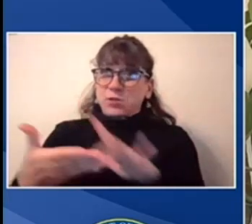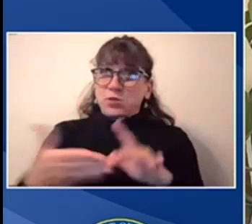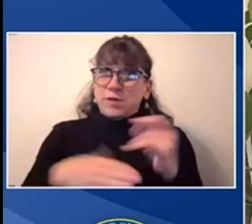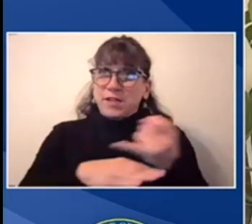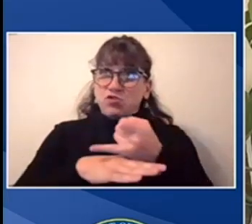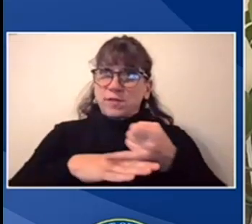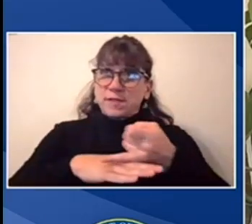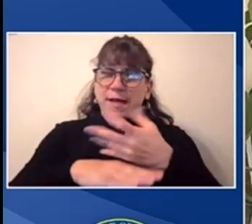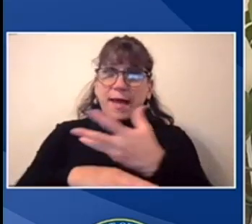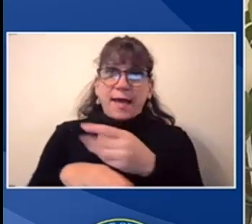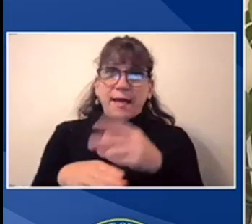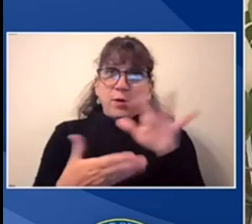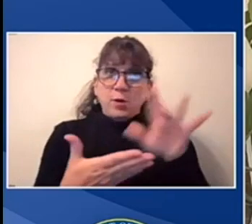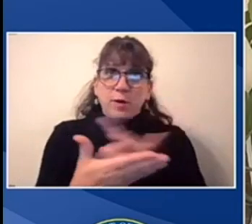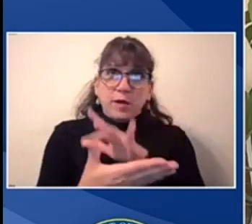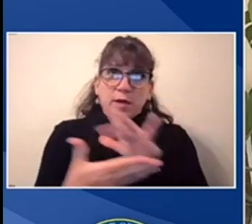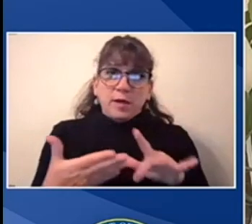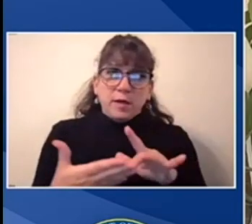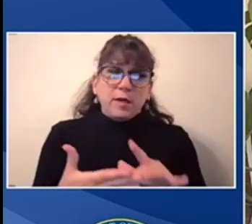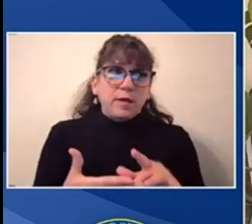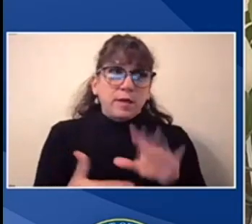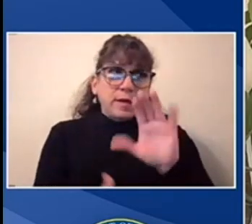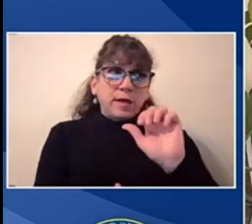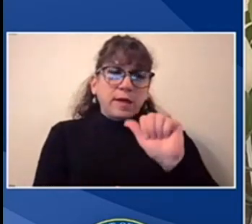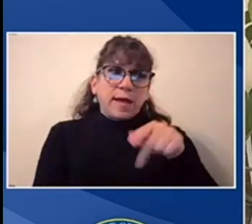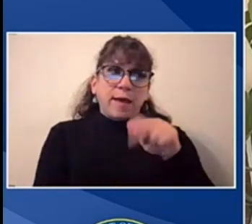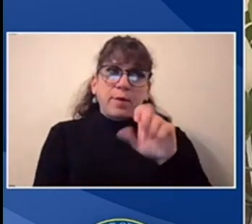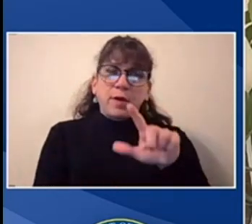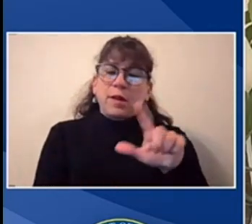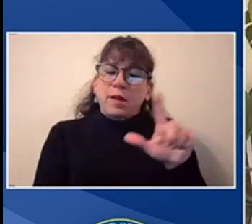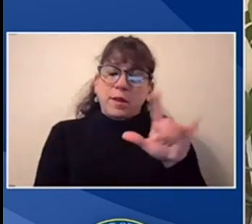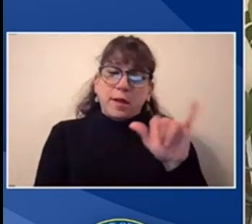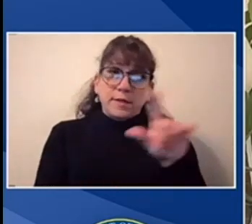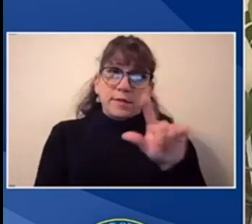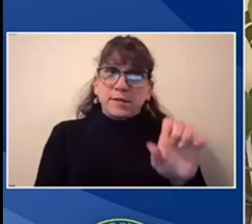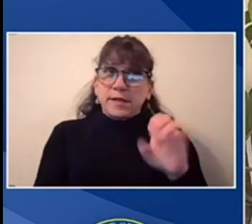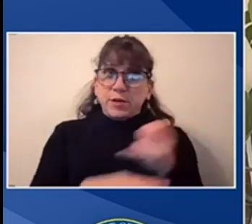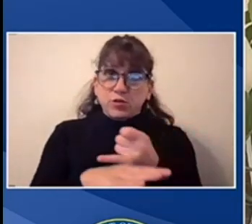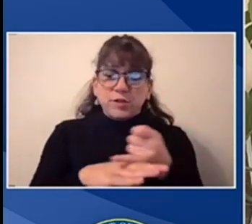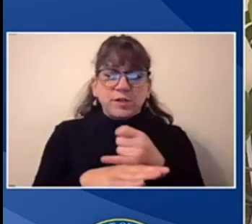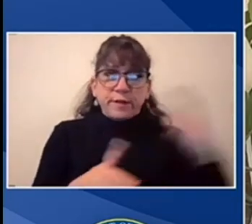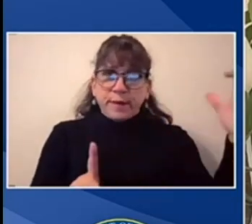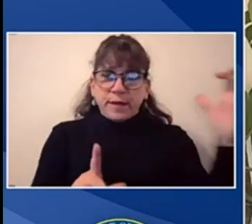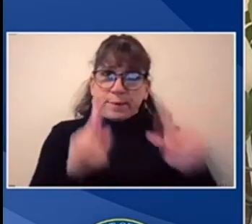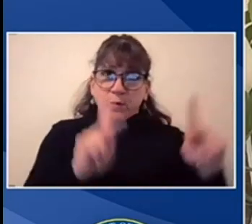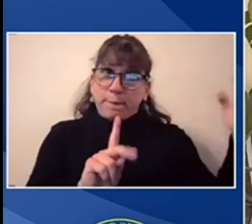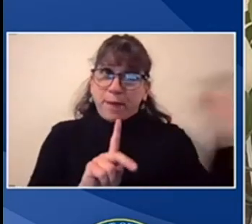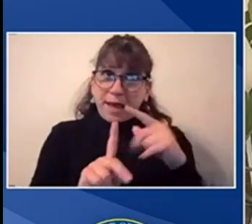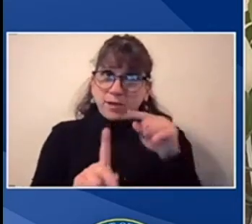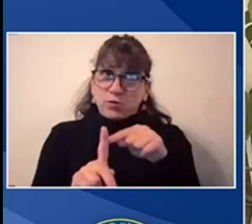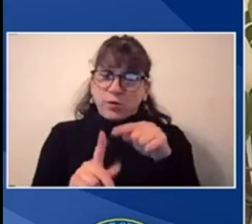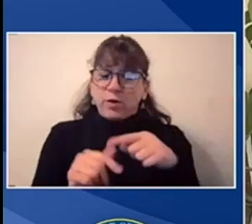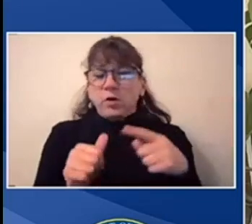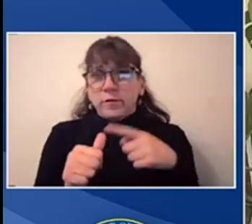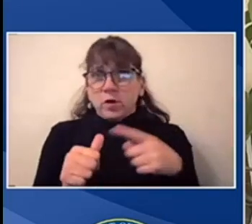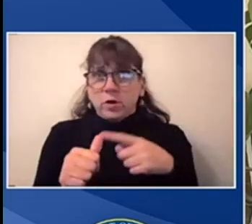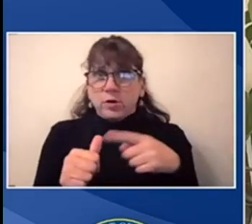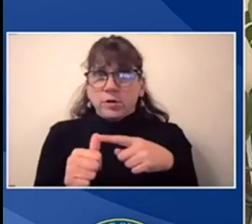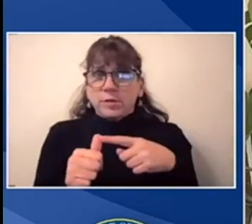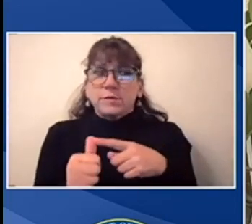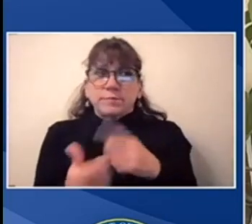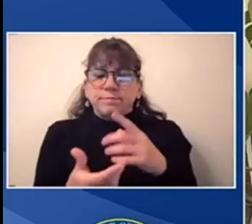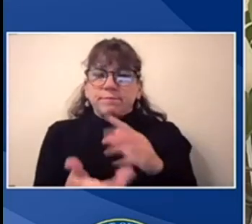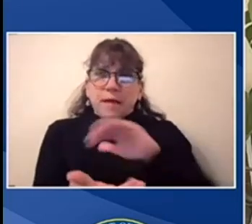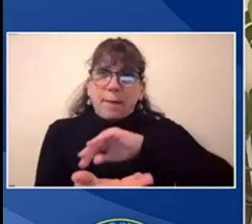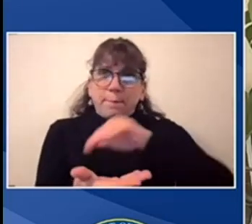and also to cancel capitalized interest to bring people back to their original principal. If I understand, Tammy, what you were saying correctly, the problem